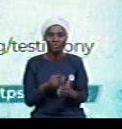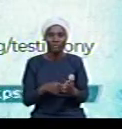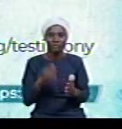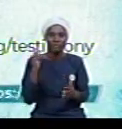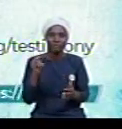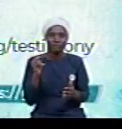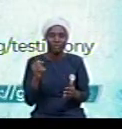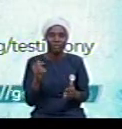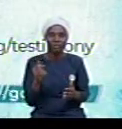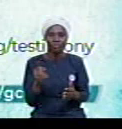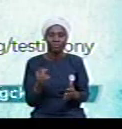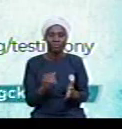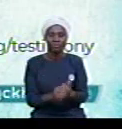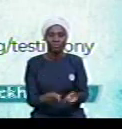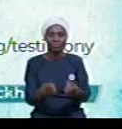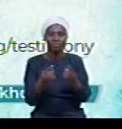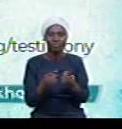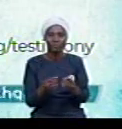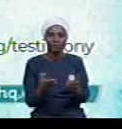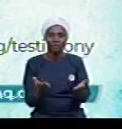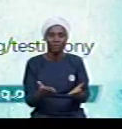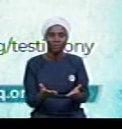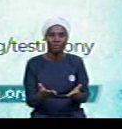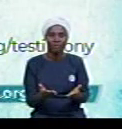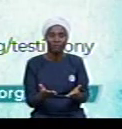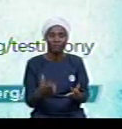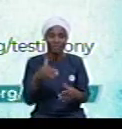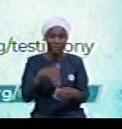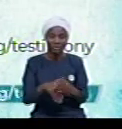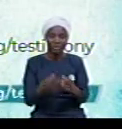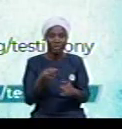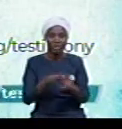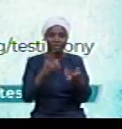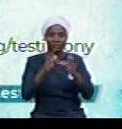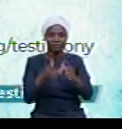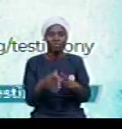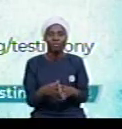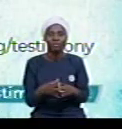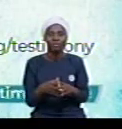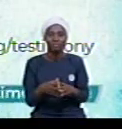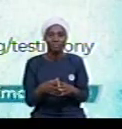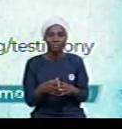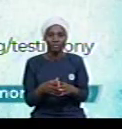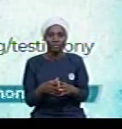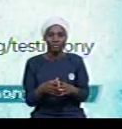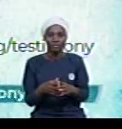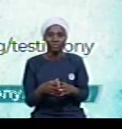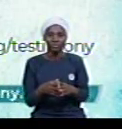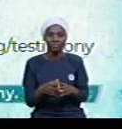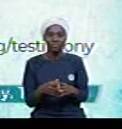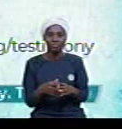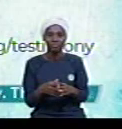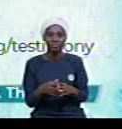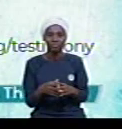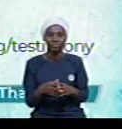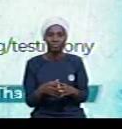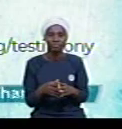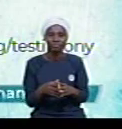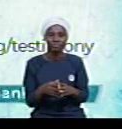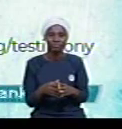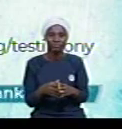that's come in from social media. Particularly, it has come in from YouTube.